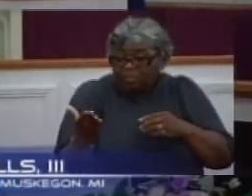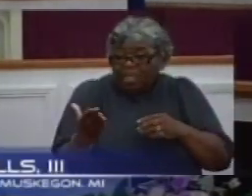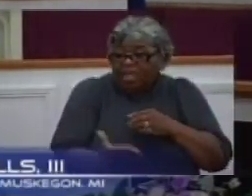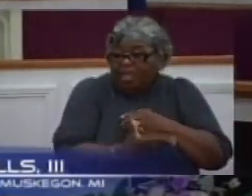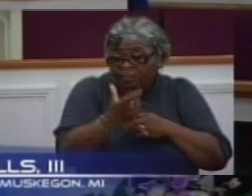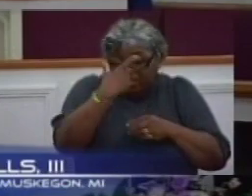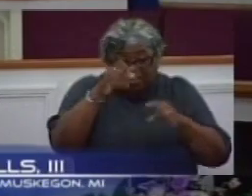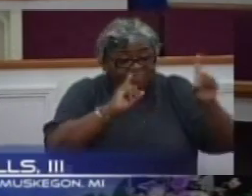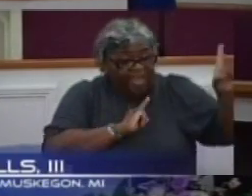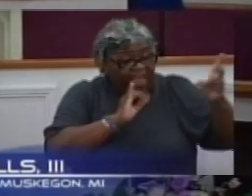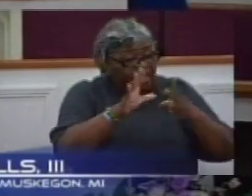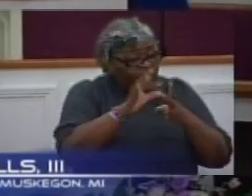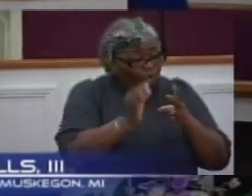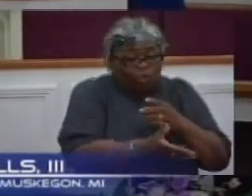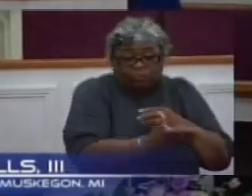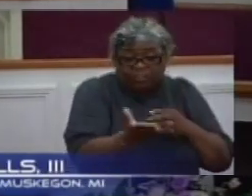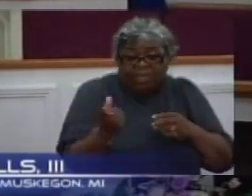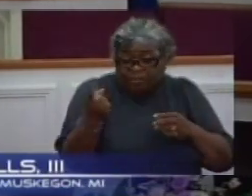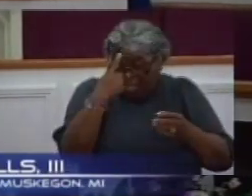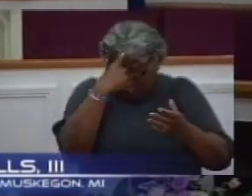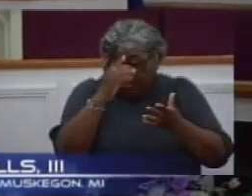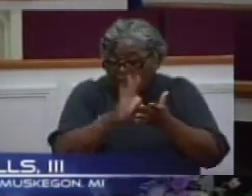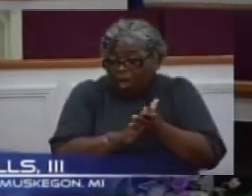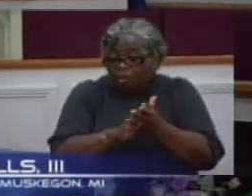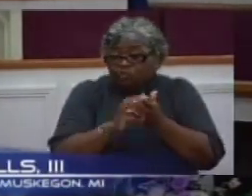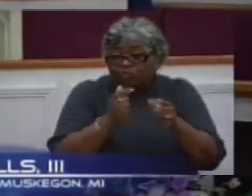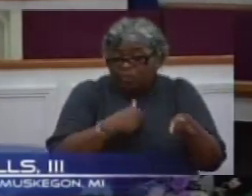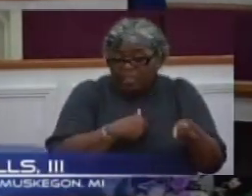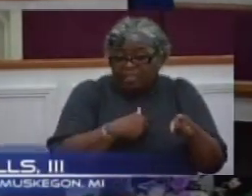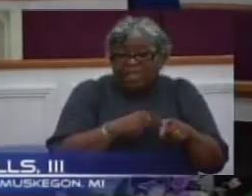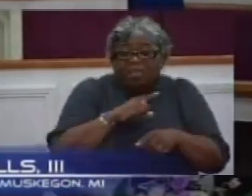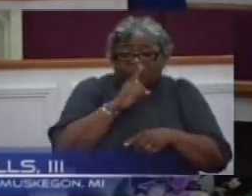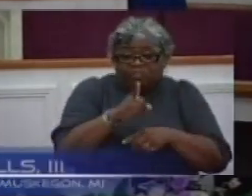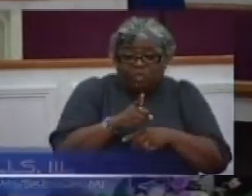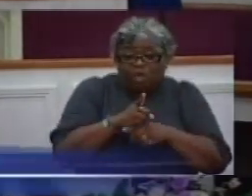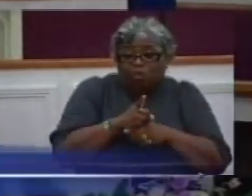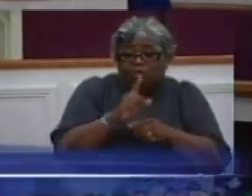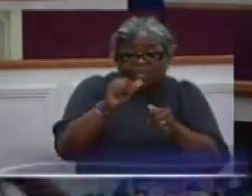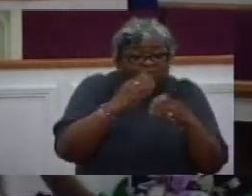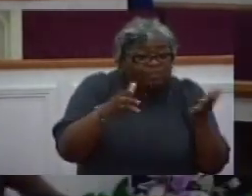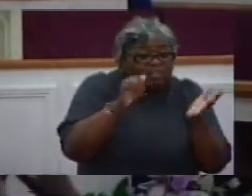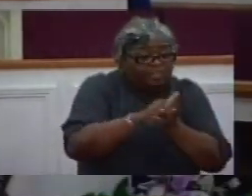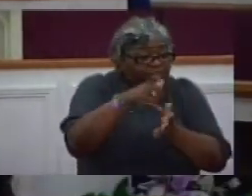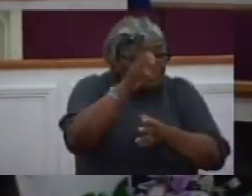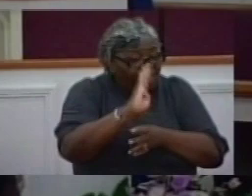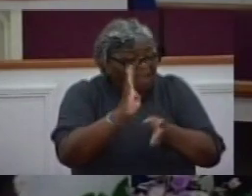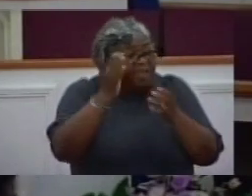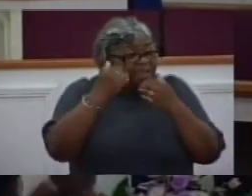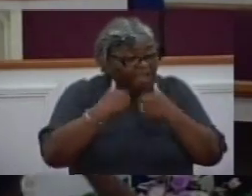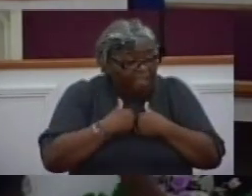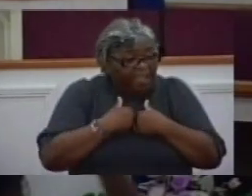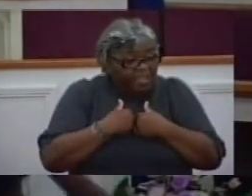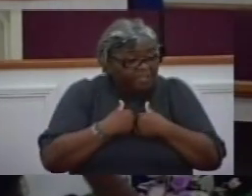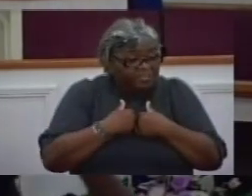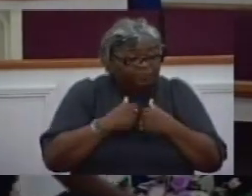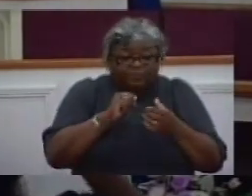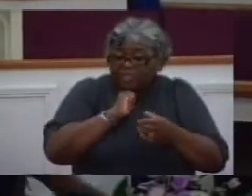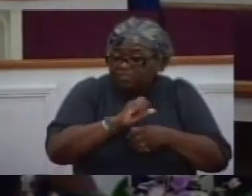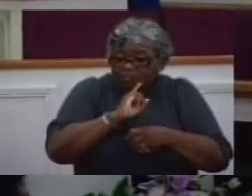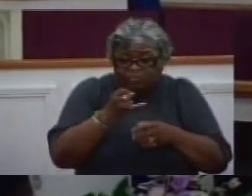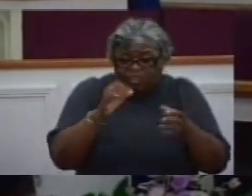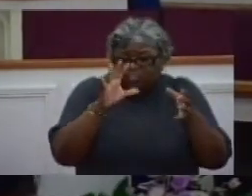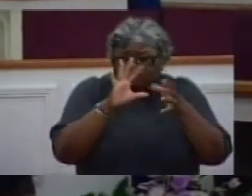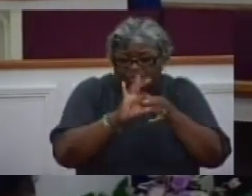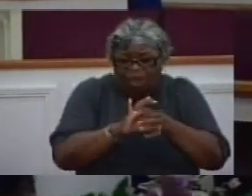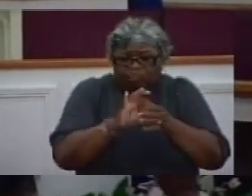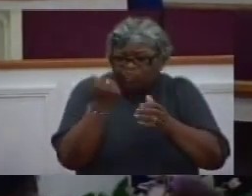And because I chose them, they belong to me. So that everything that God has, it just don't belong